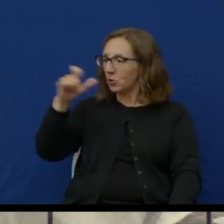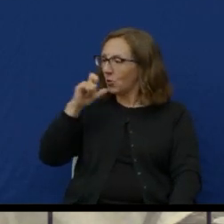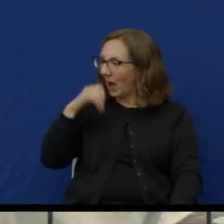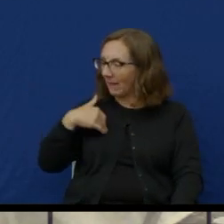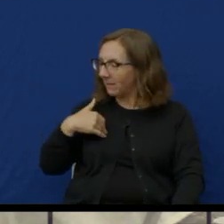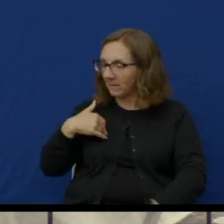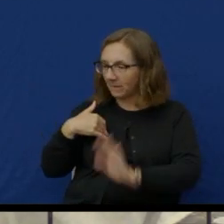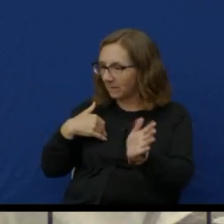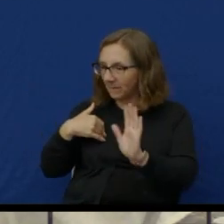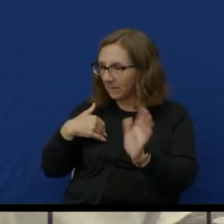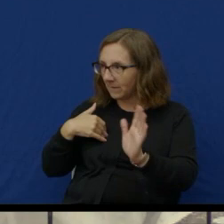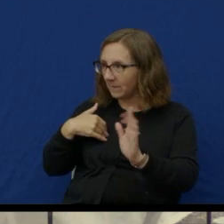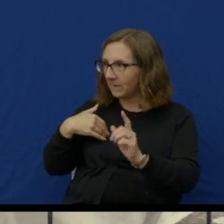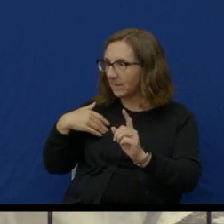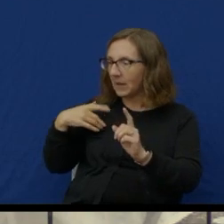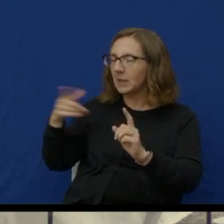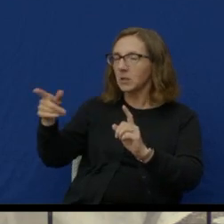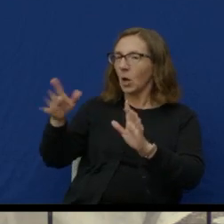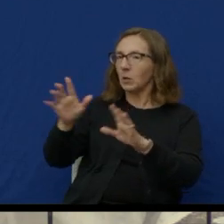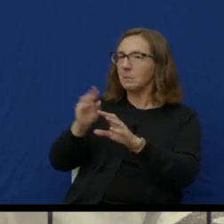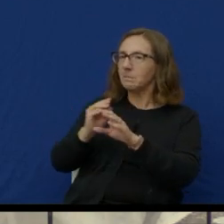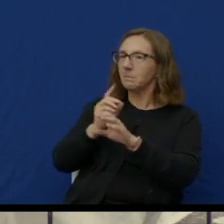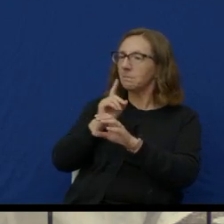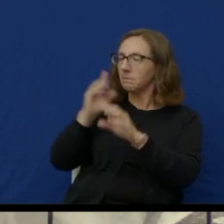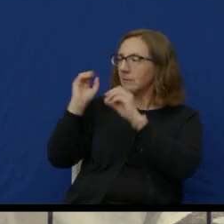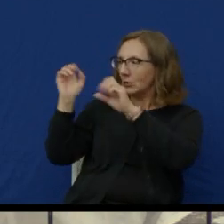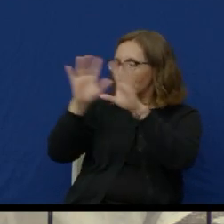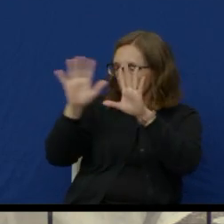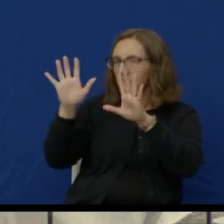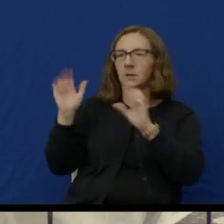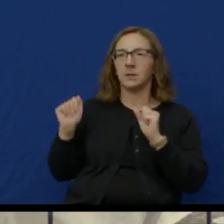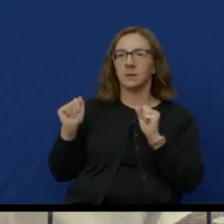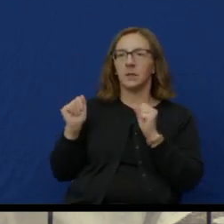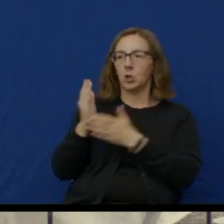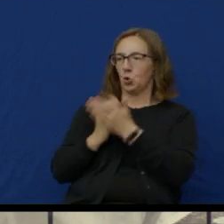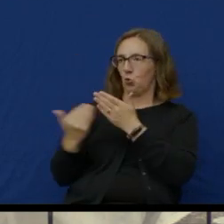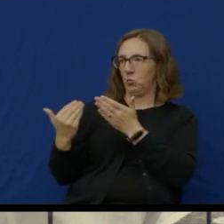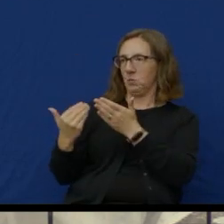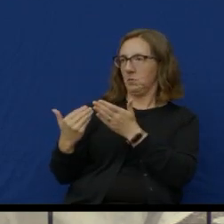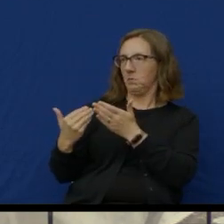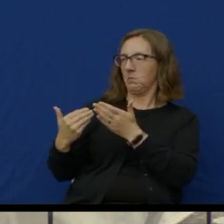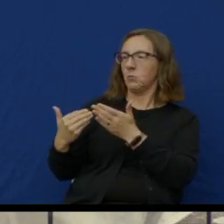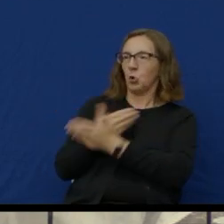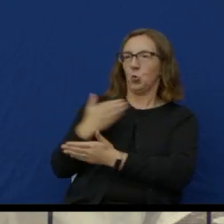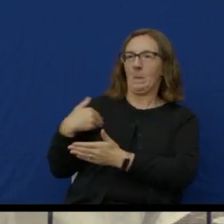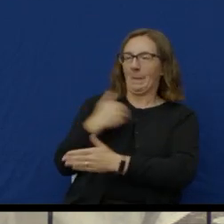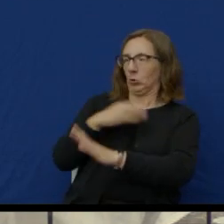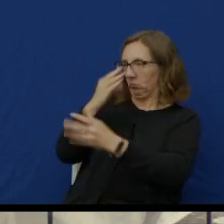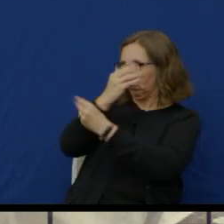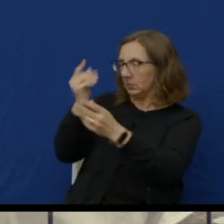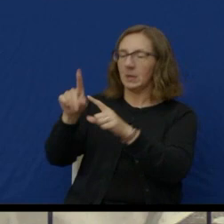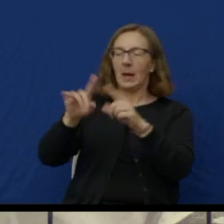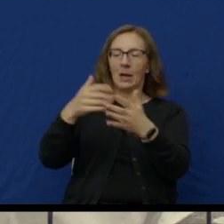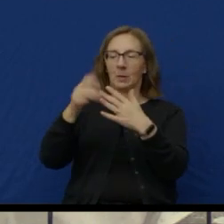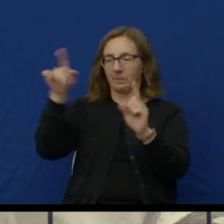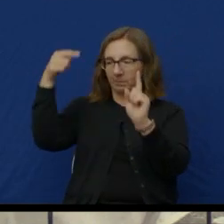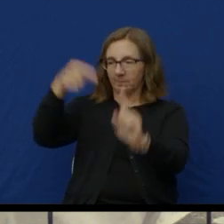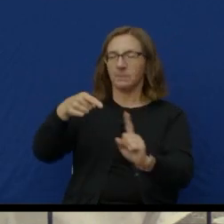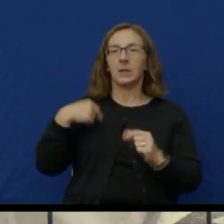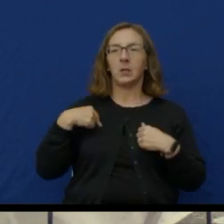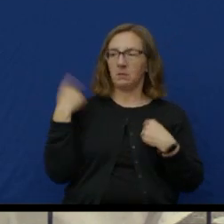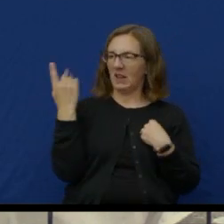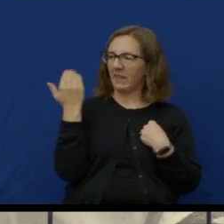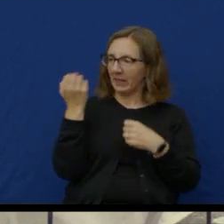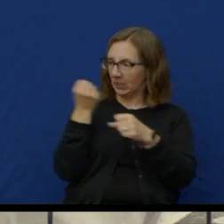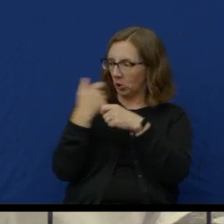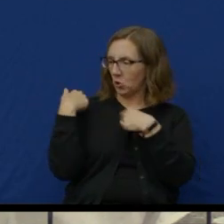schools don't have it. Yeah, I mean at home. So I'm just educating educating some of the new members here. The other part is, for the past 15 years, we've been